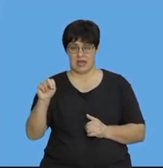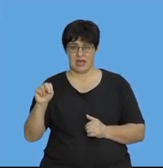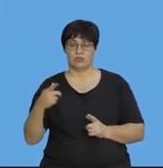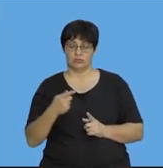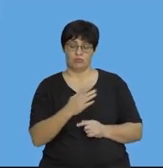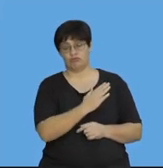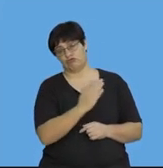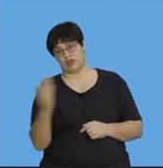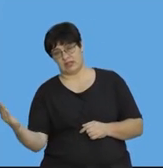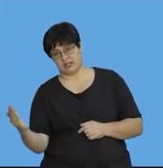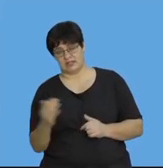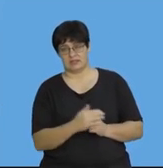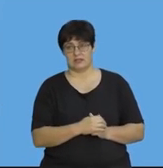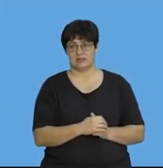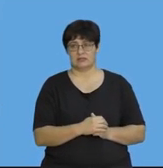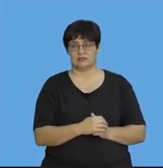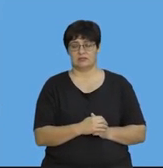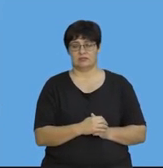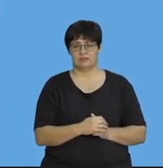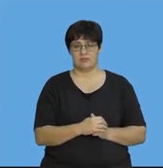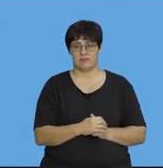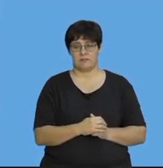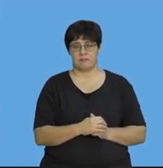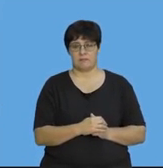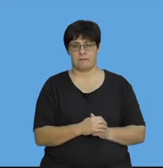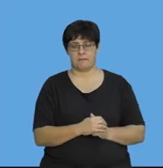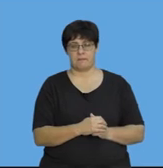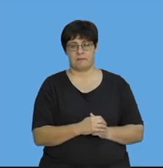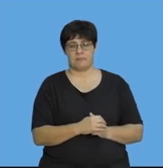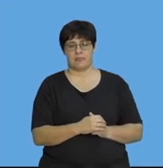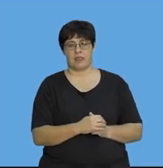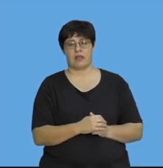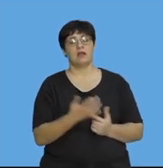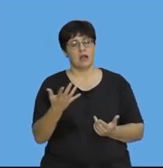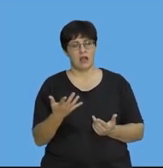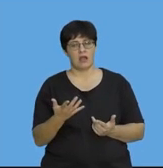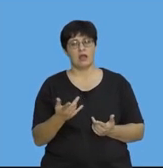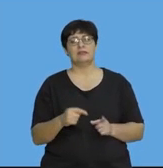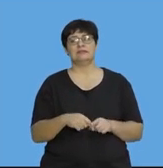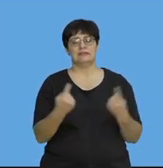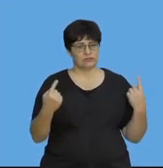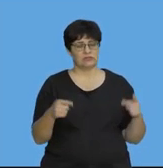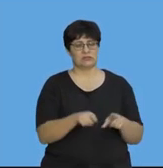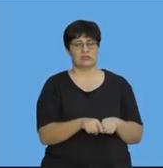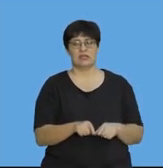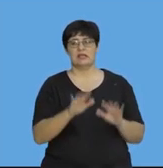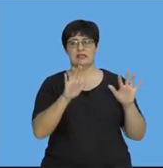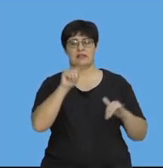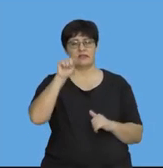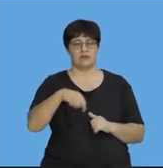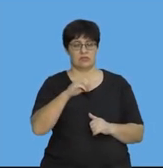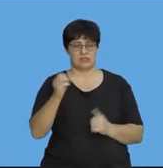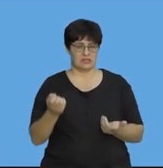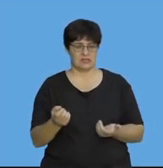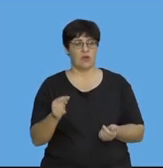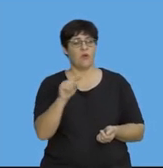and this is to the right. Again, it is different to the one we worked out for the